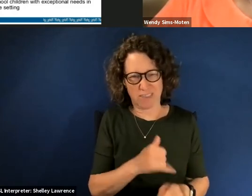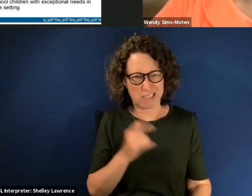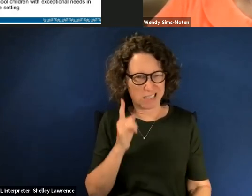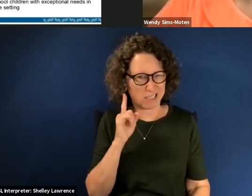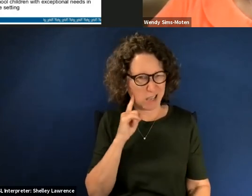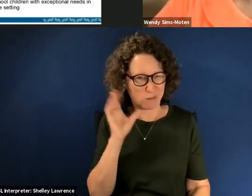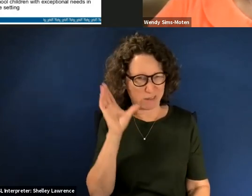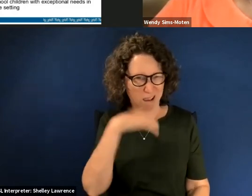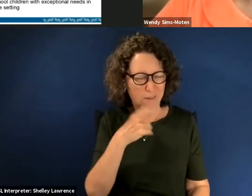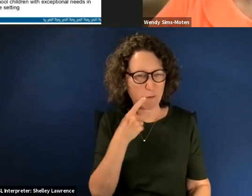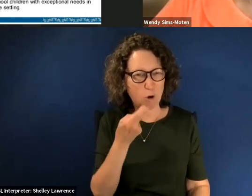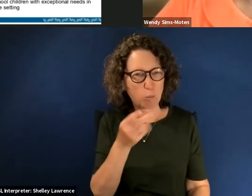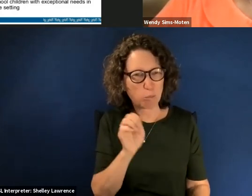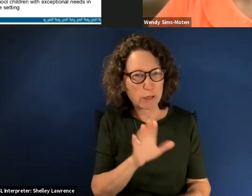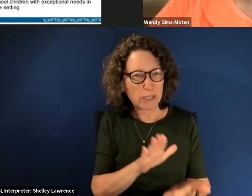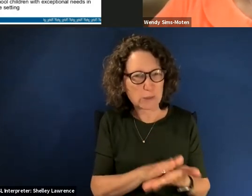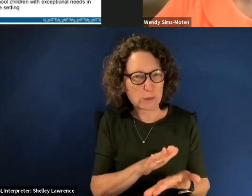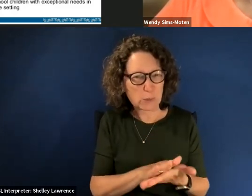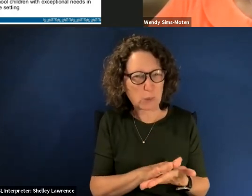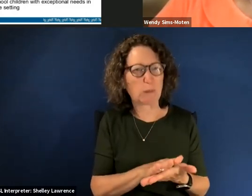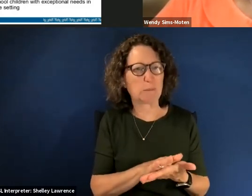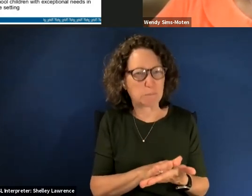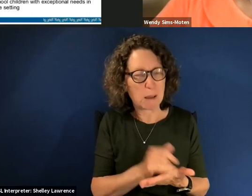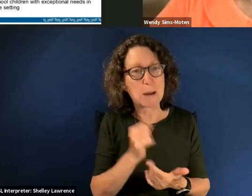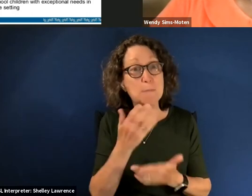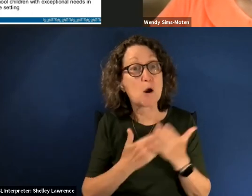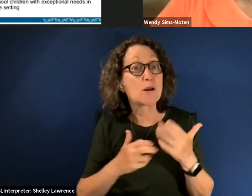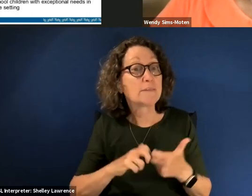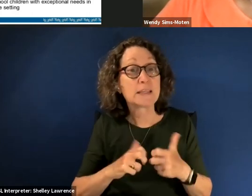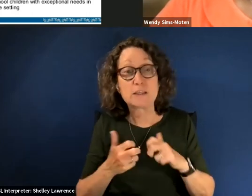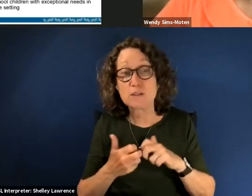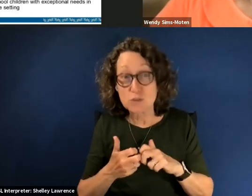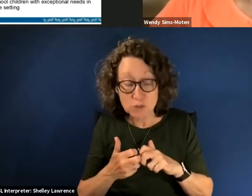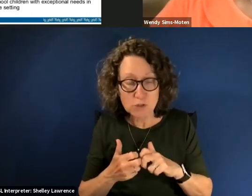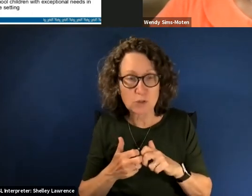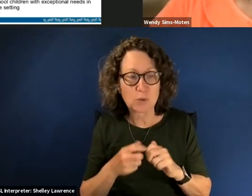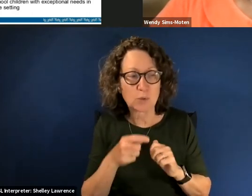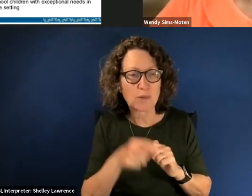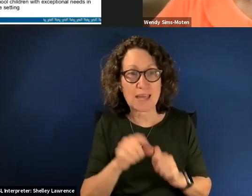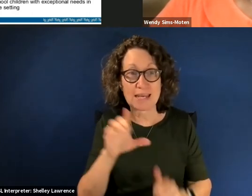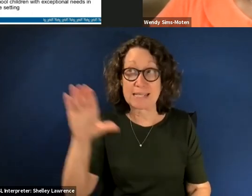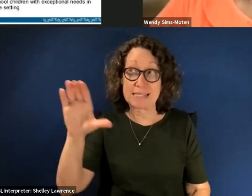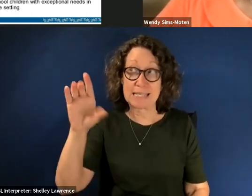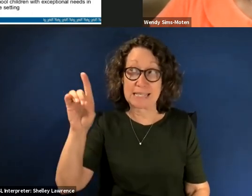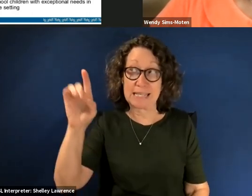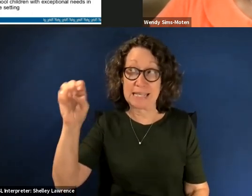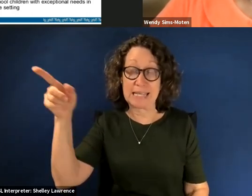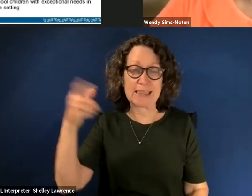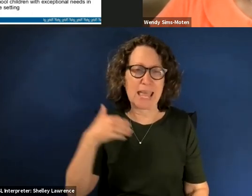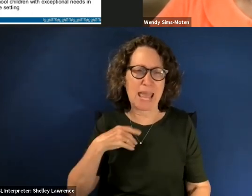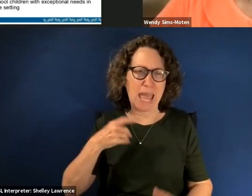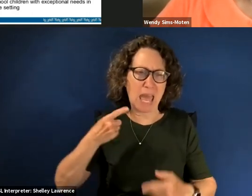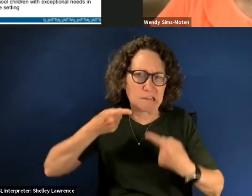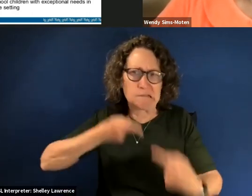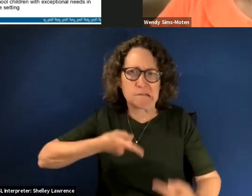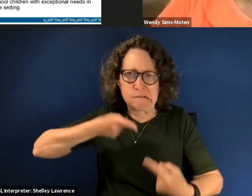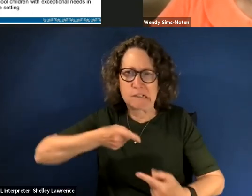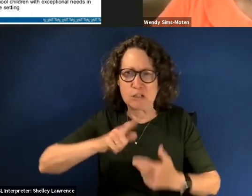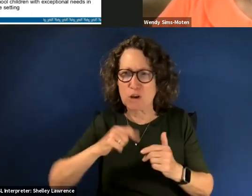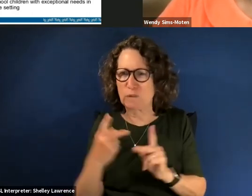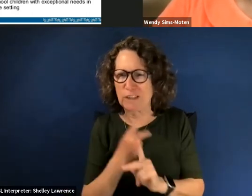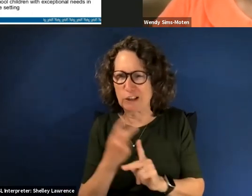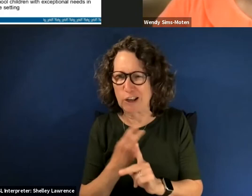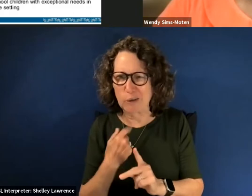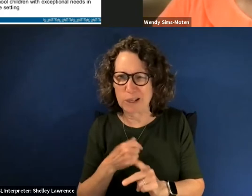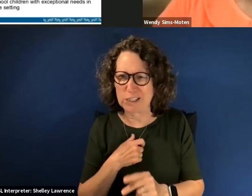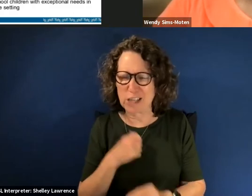very strange for preschoolers, but part of the issue is that the CDE had a lot of difficulty trying to figure out, and we